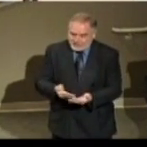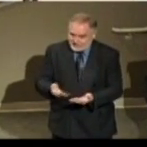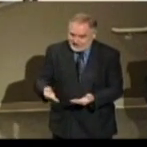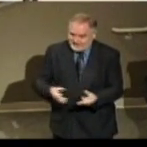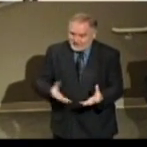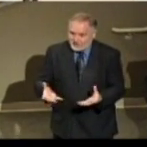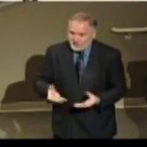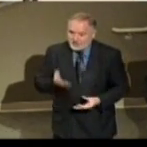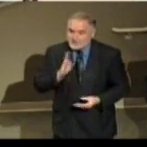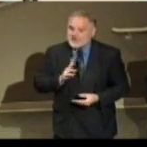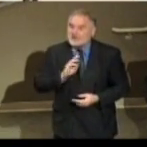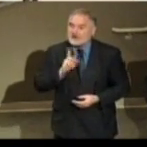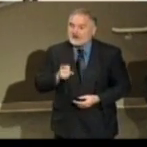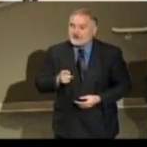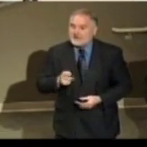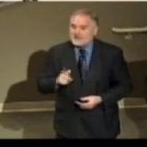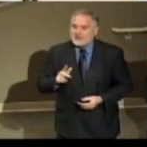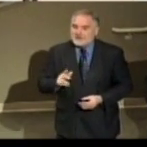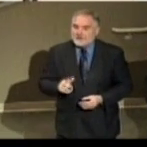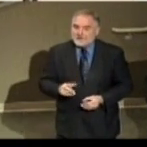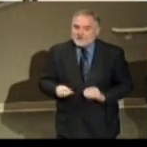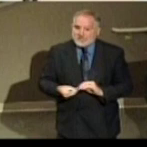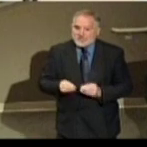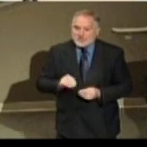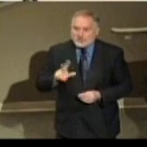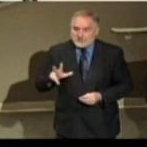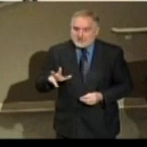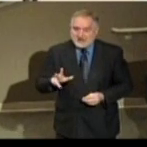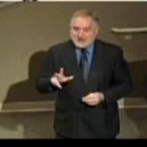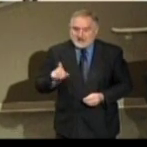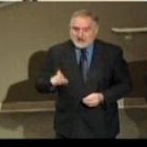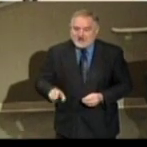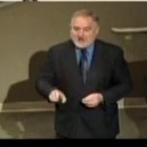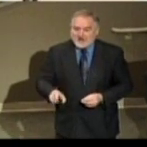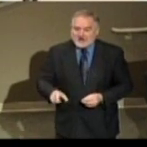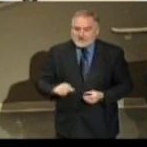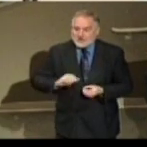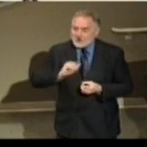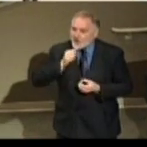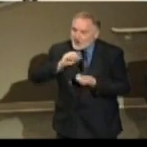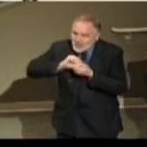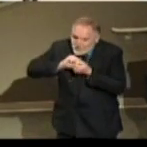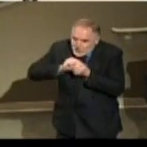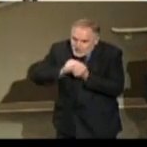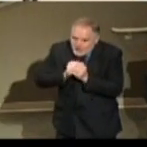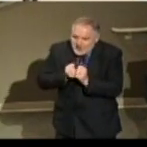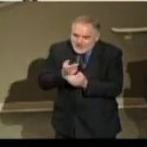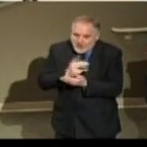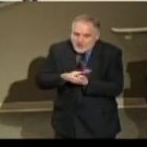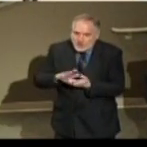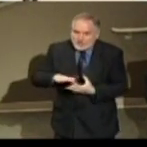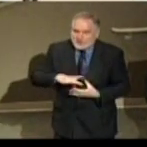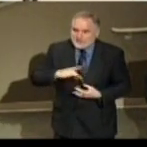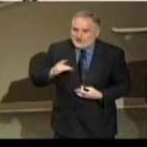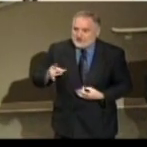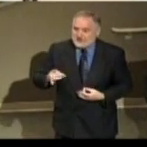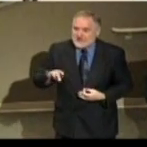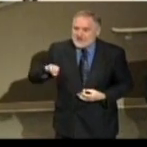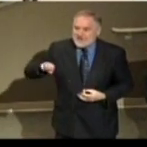If I'm going to be real, number three, I got to grieve not the Holy Spirit, Ephesians